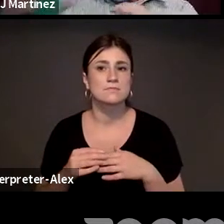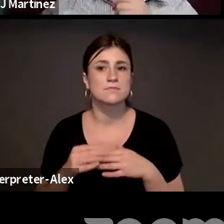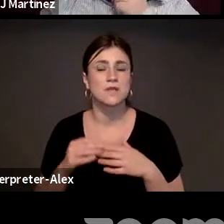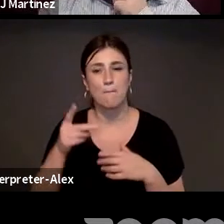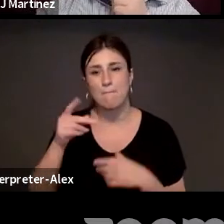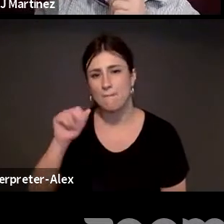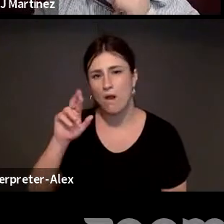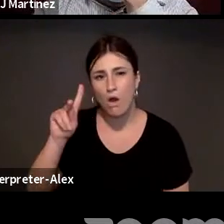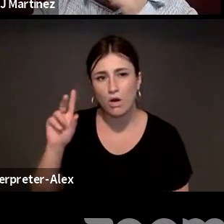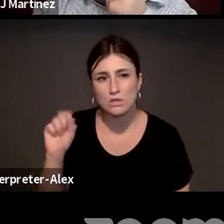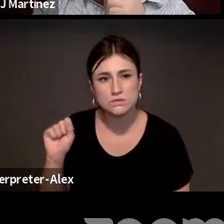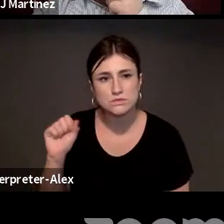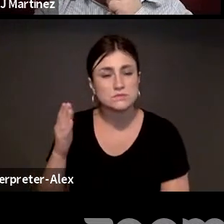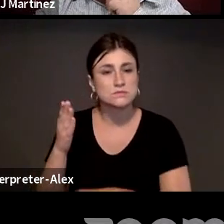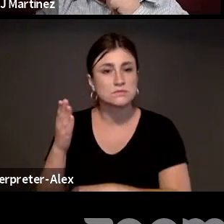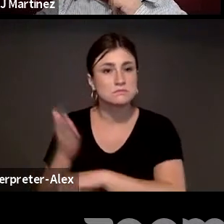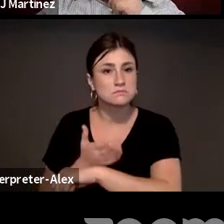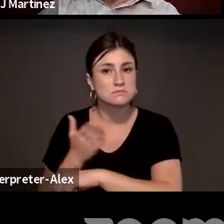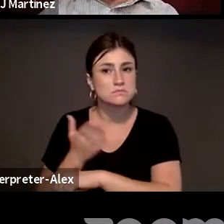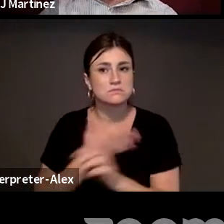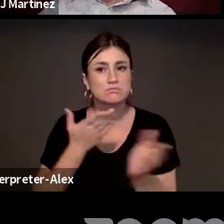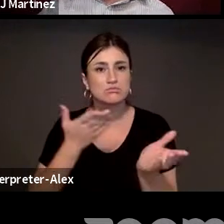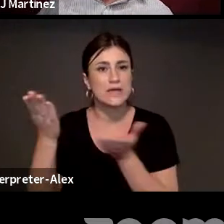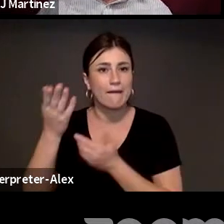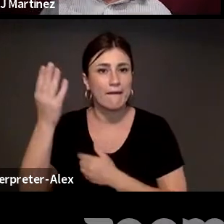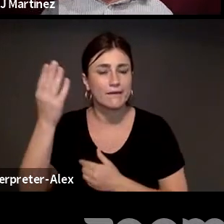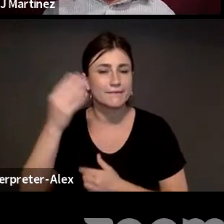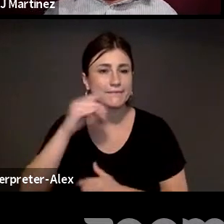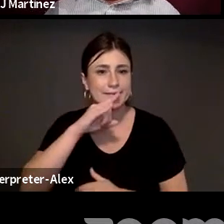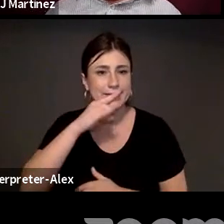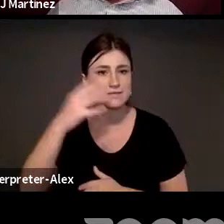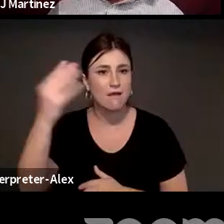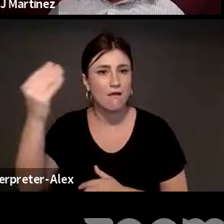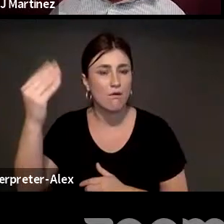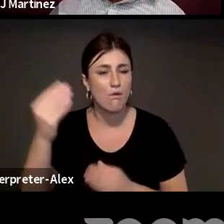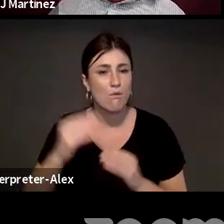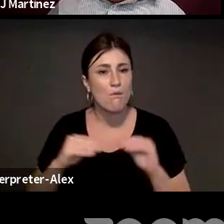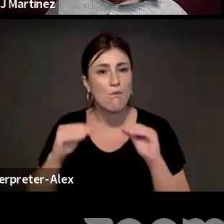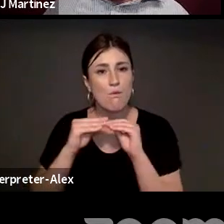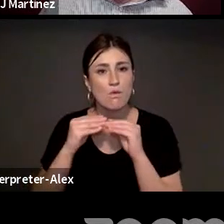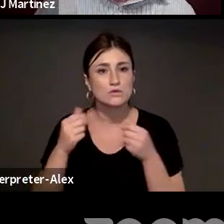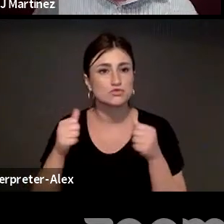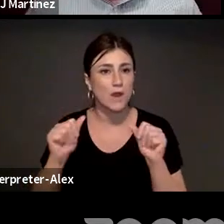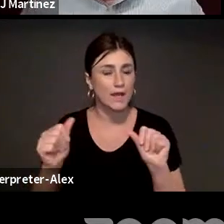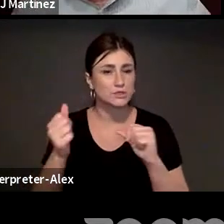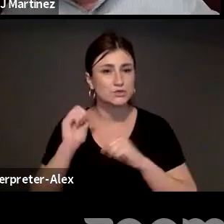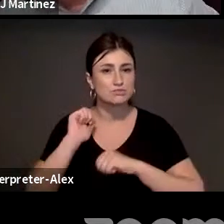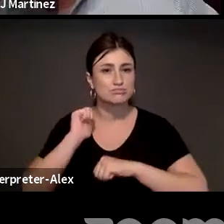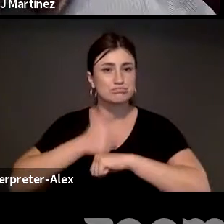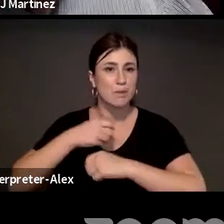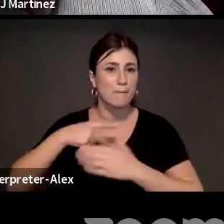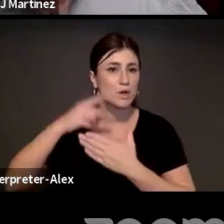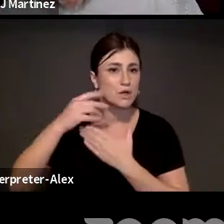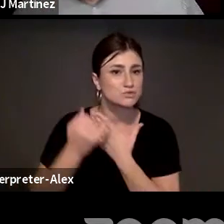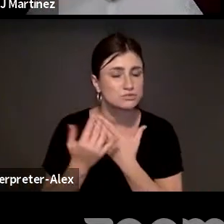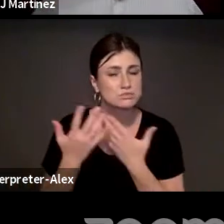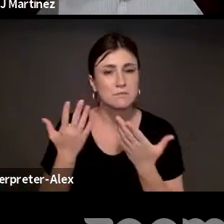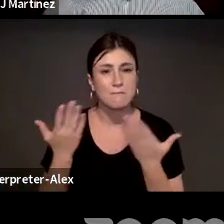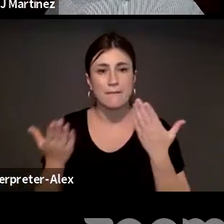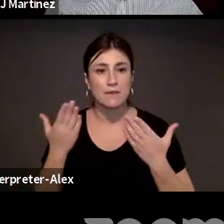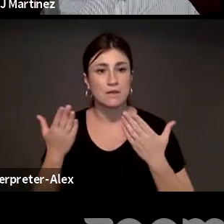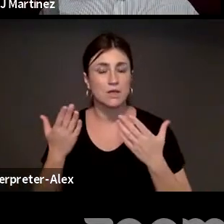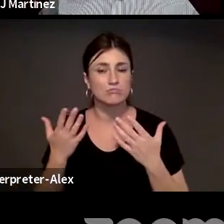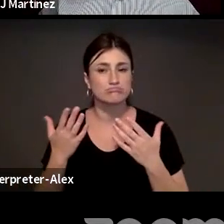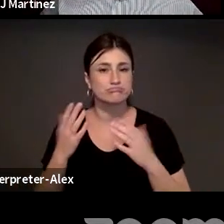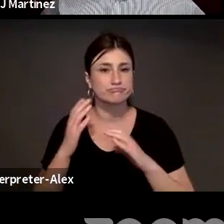happen, getting our kids outdoors more and trying to push that initiative to get a van maybe and fill it up